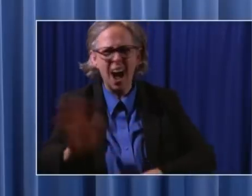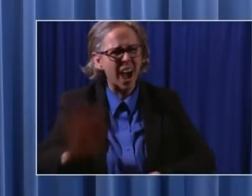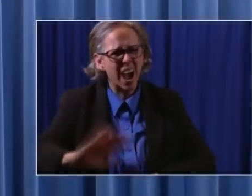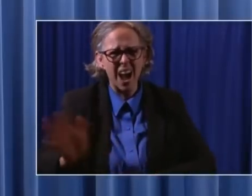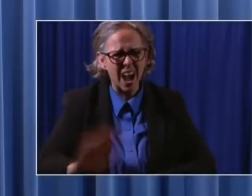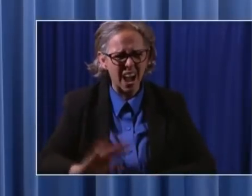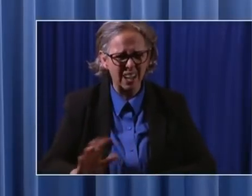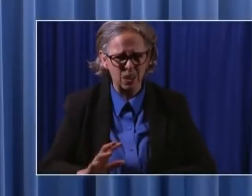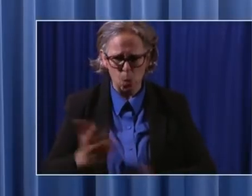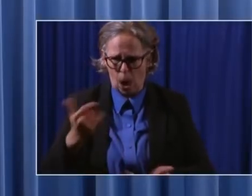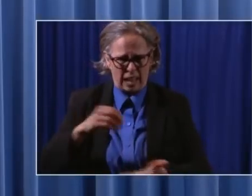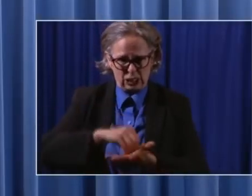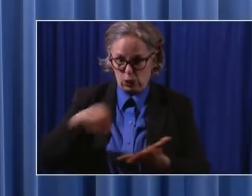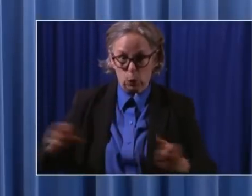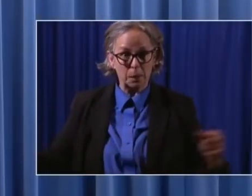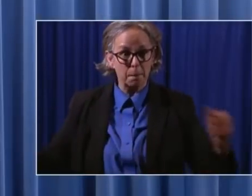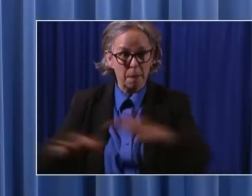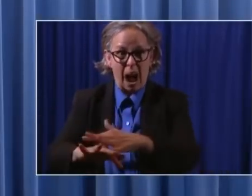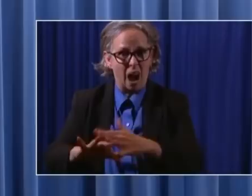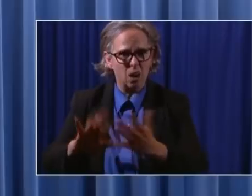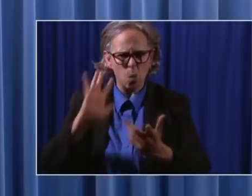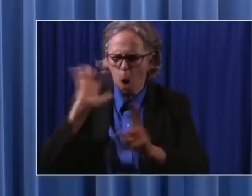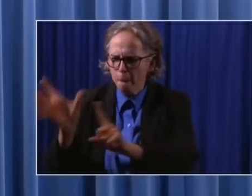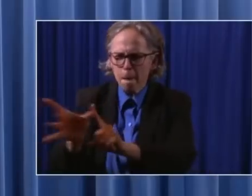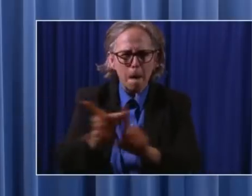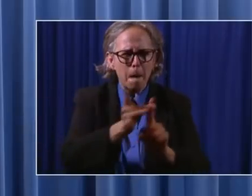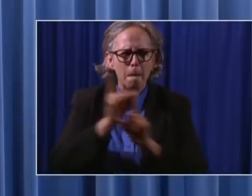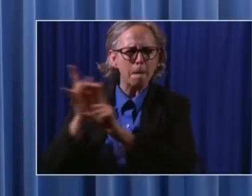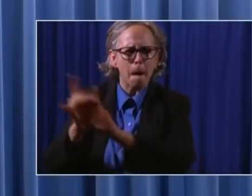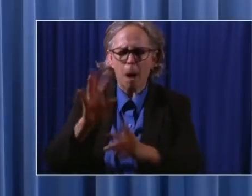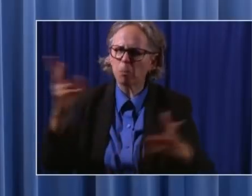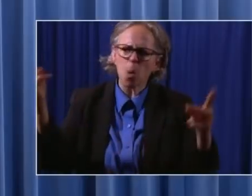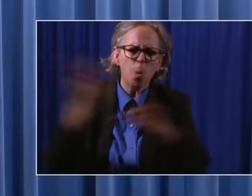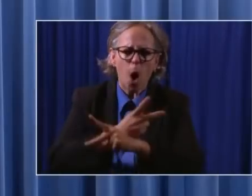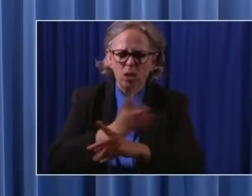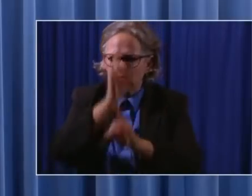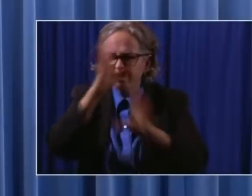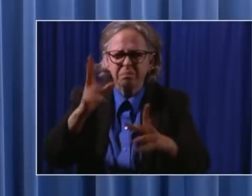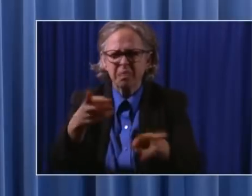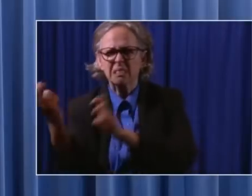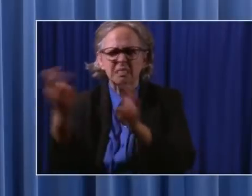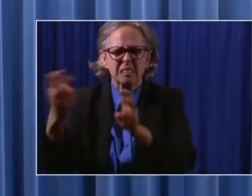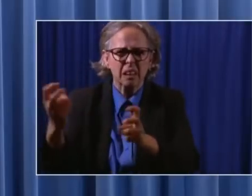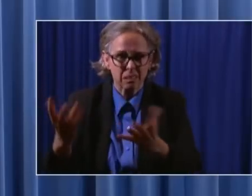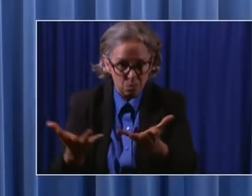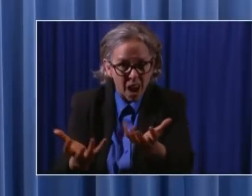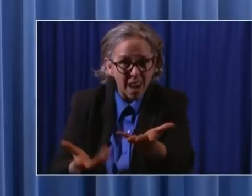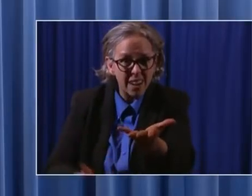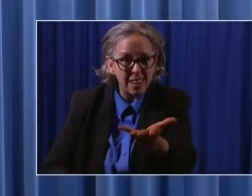fall. Man, it's not just unique to Athens, but it's got a lot of students coming in.